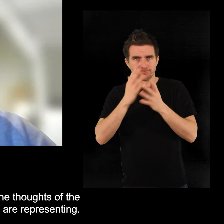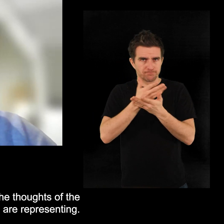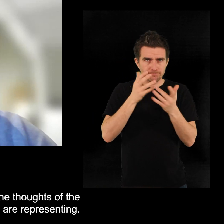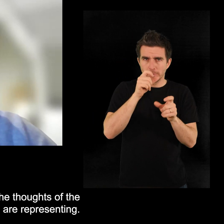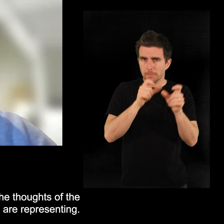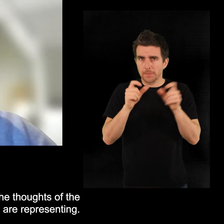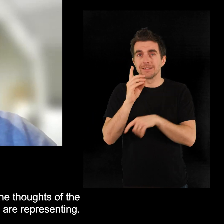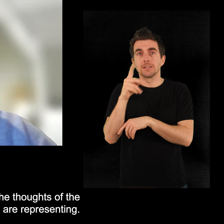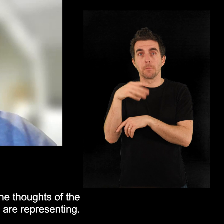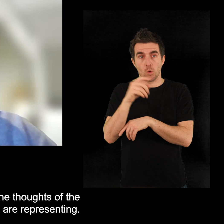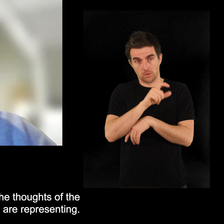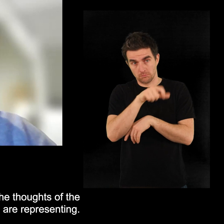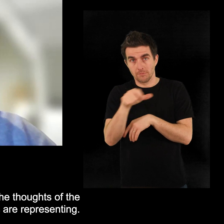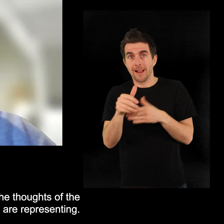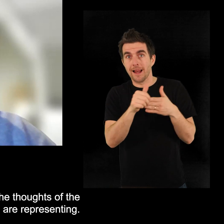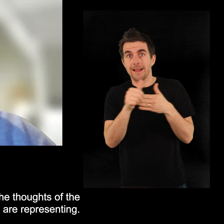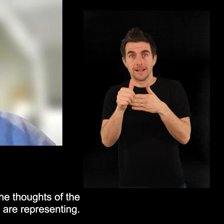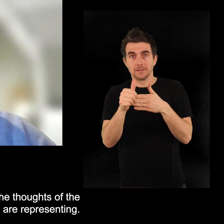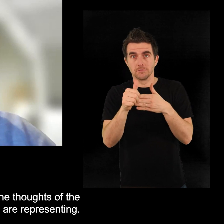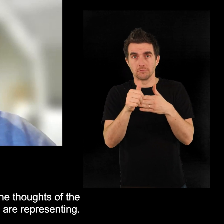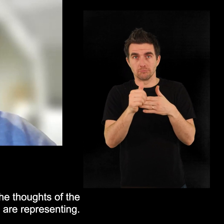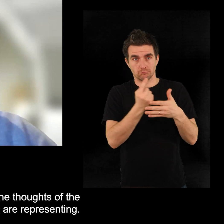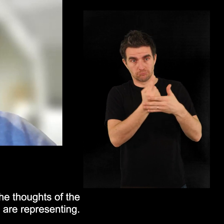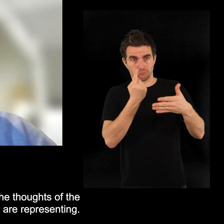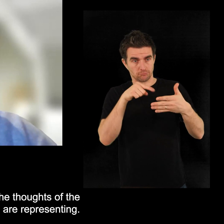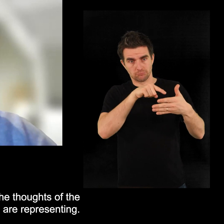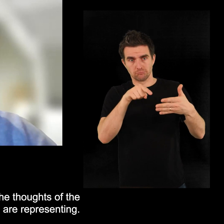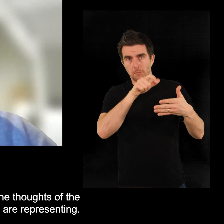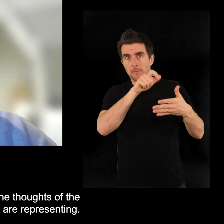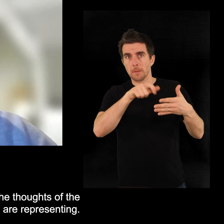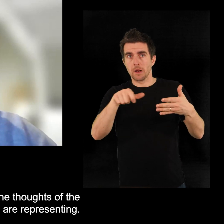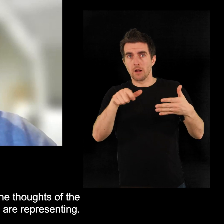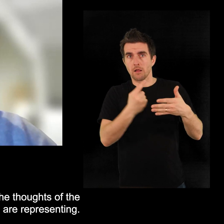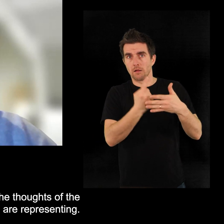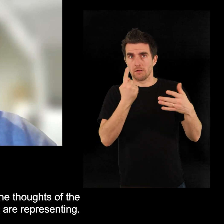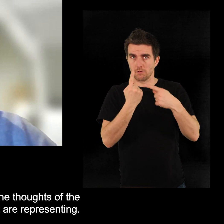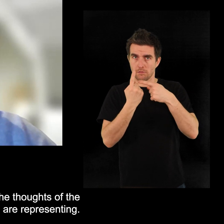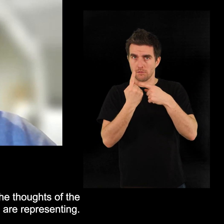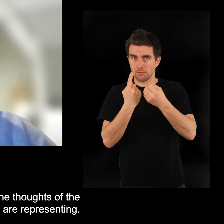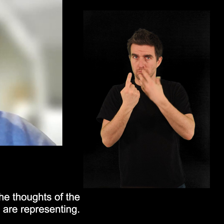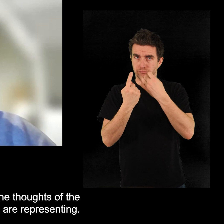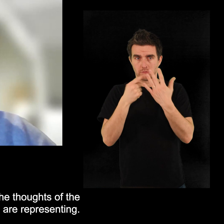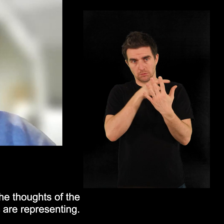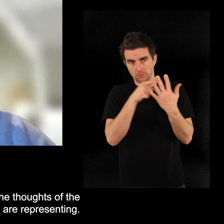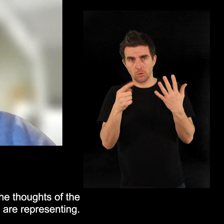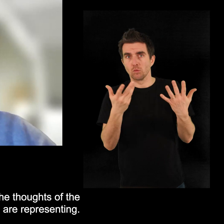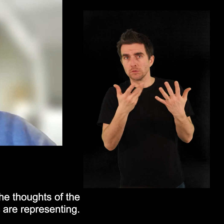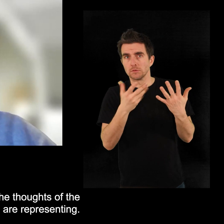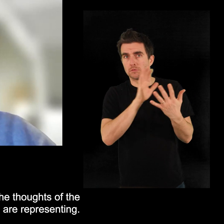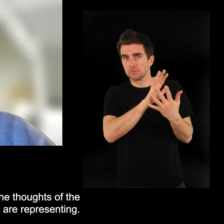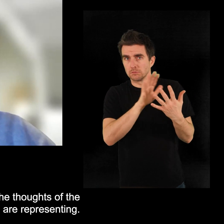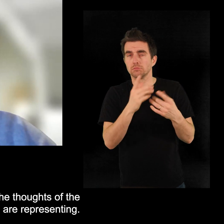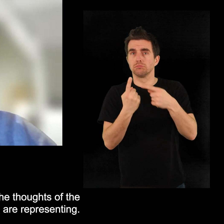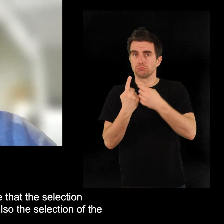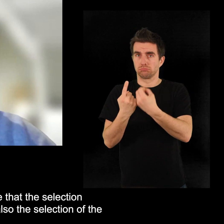incorporates the views and the thoughts of the people that the DPO leaders are